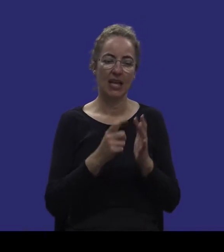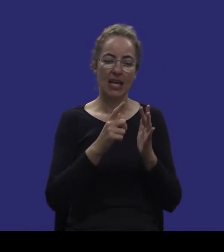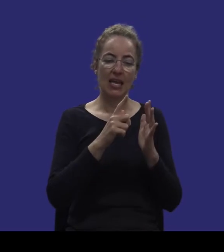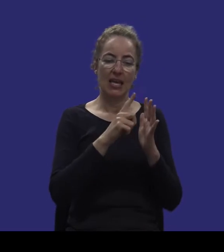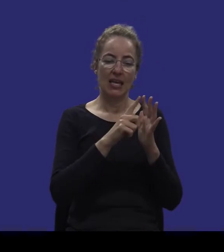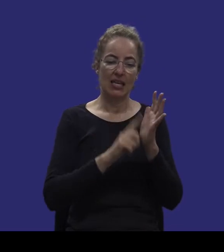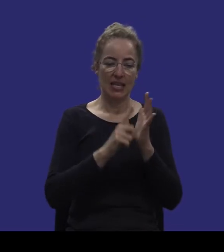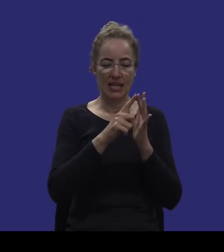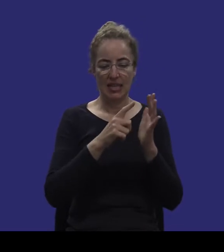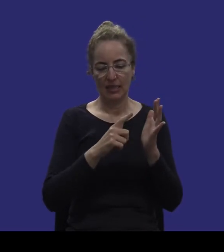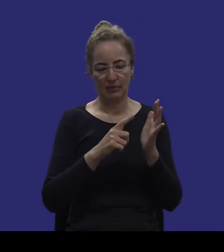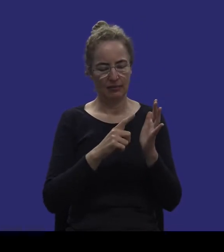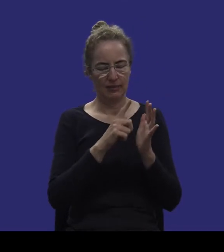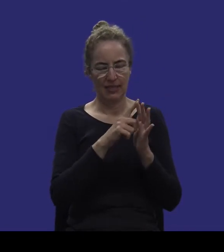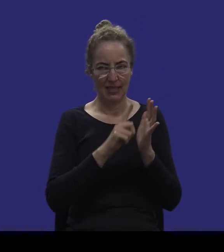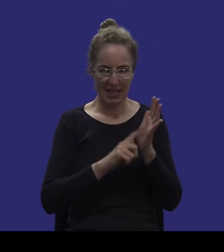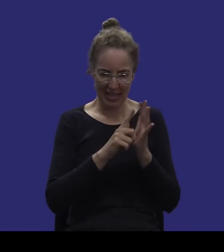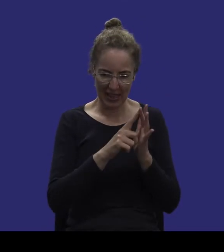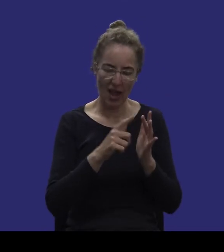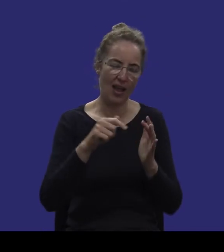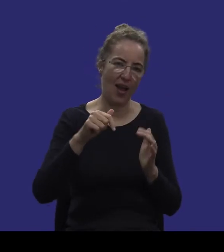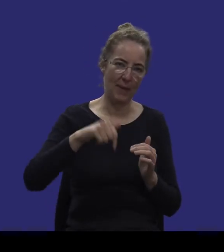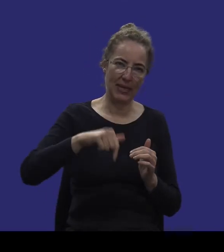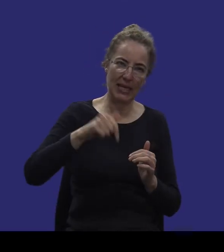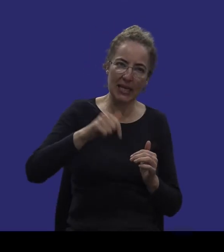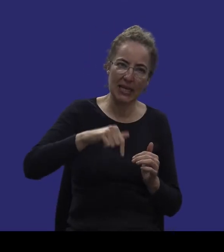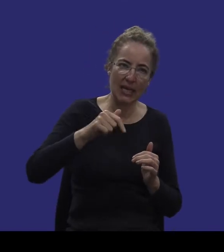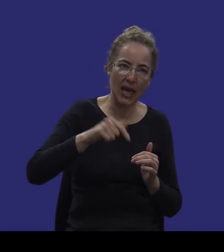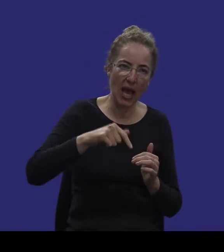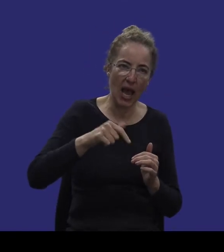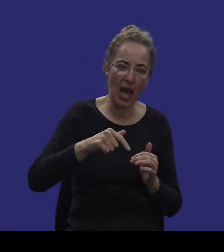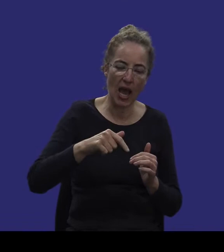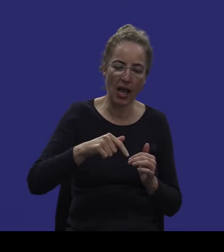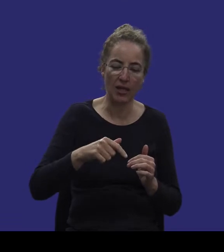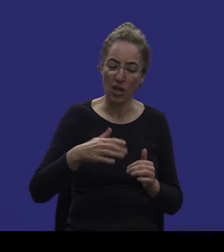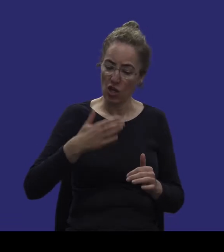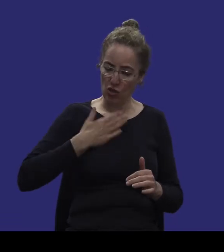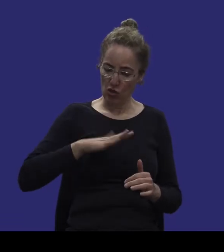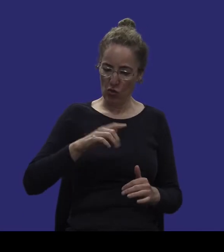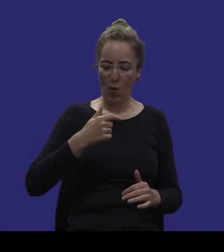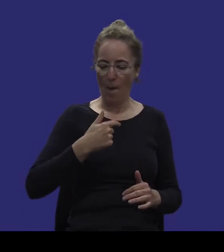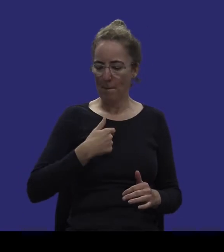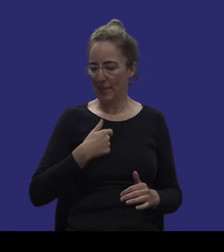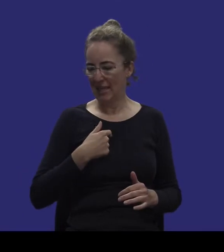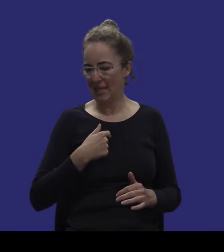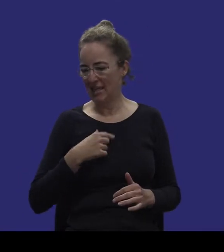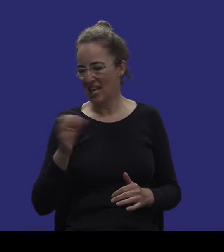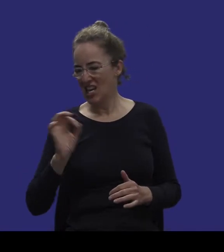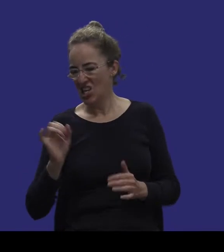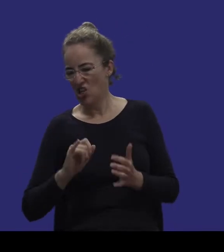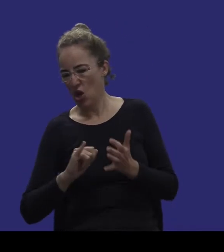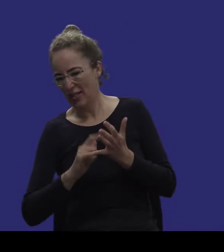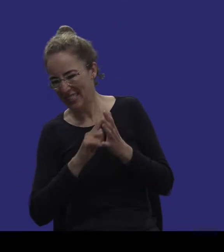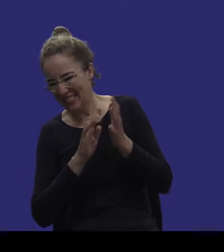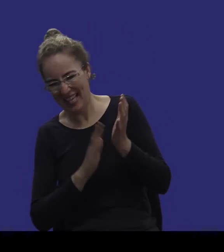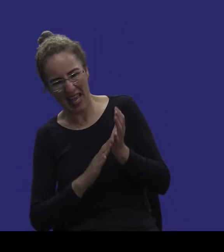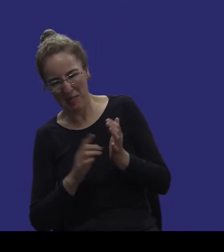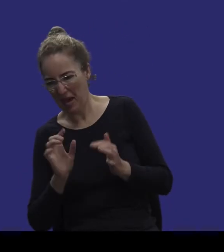Eli, I'm here, said Samuel. Do you want me? No, Samuel, I didn't call you.